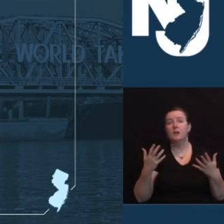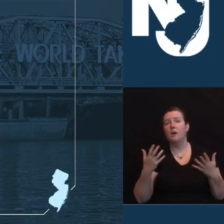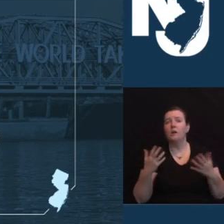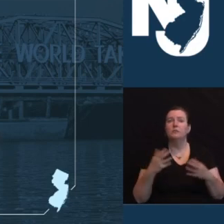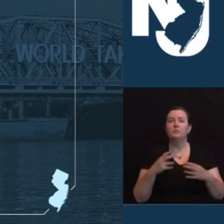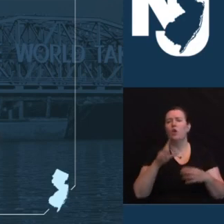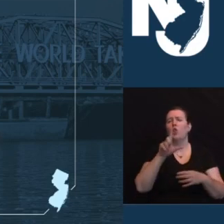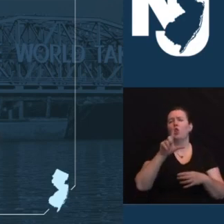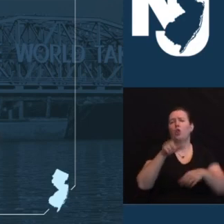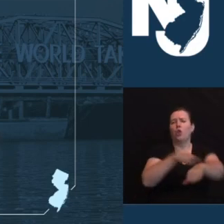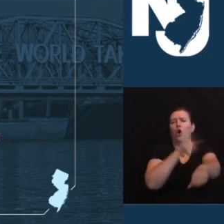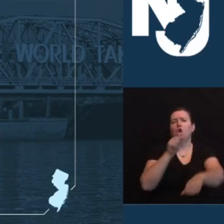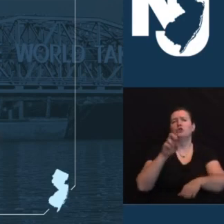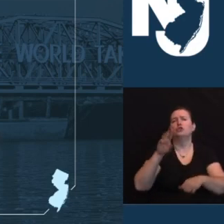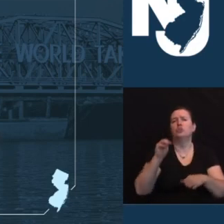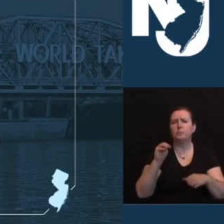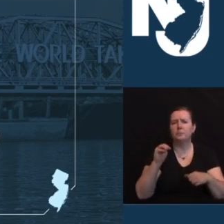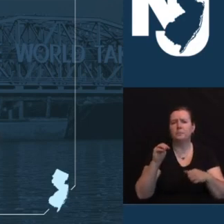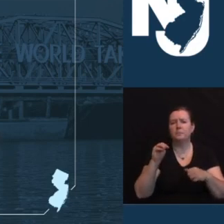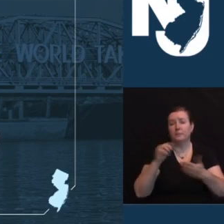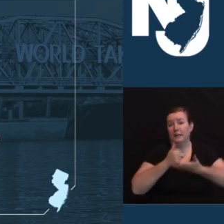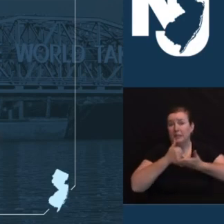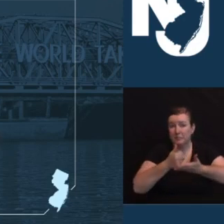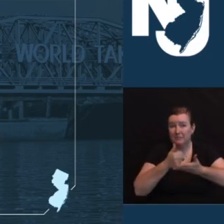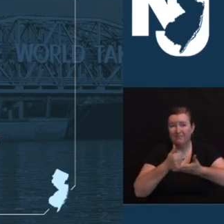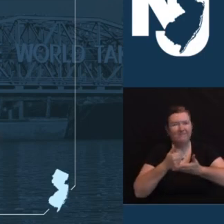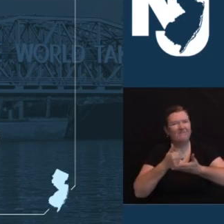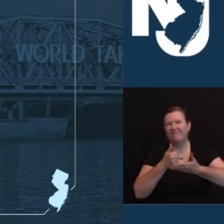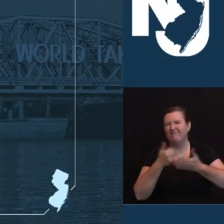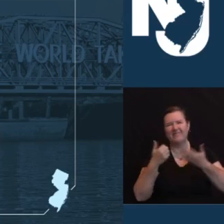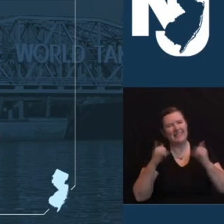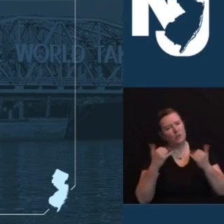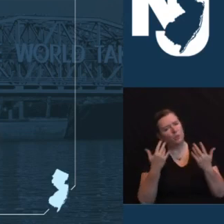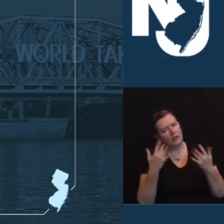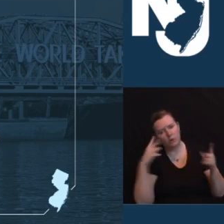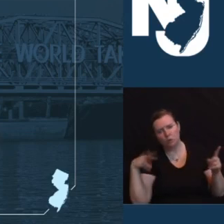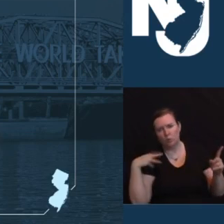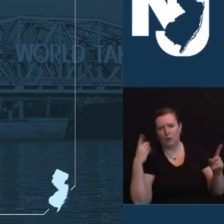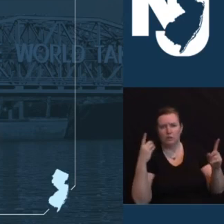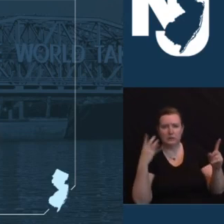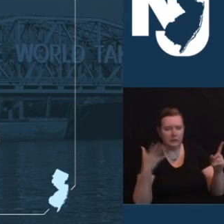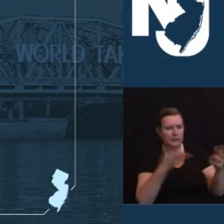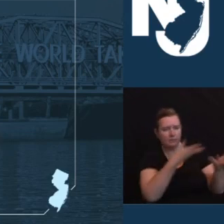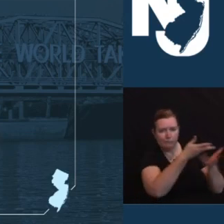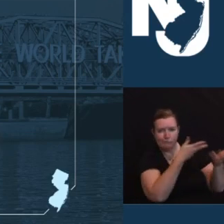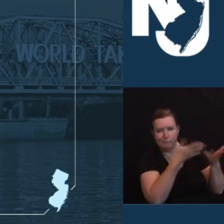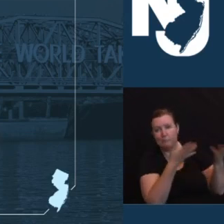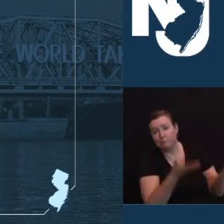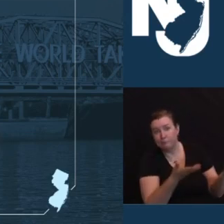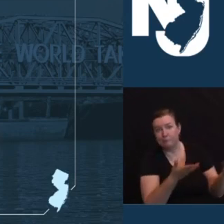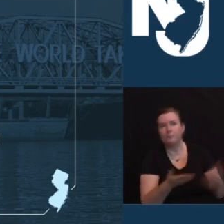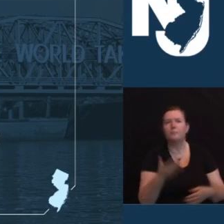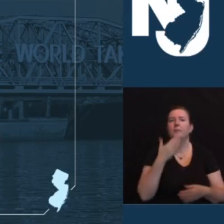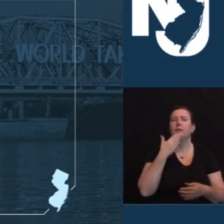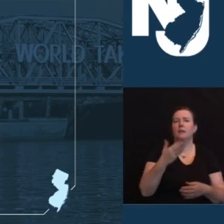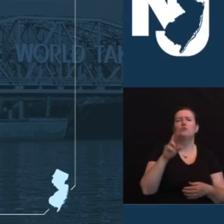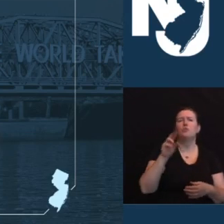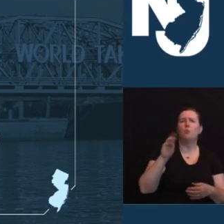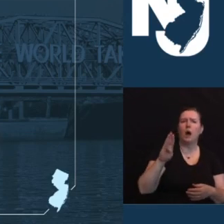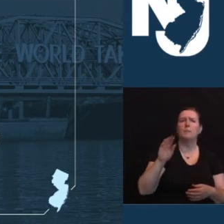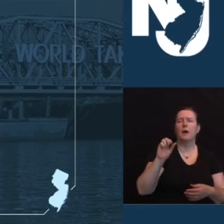families, and we welcome that. And as I always do, I want to send my thanks to Labor Commissioner Rob Acerangelo and his team for their continued hard work